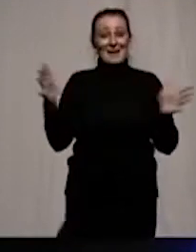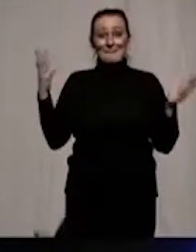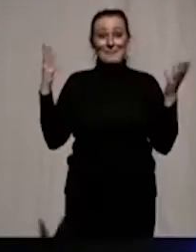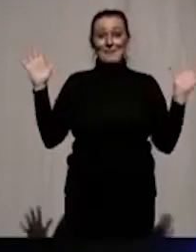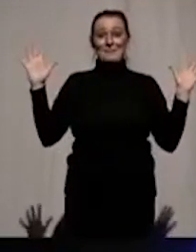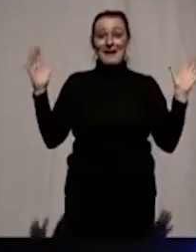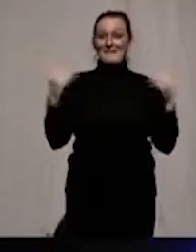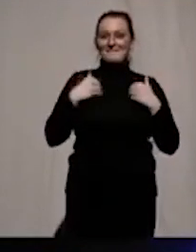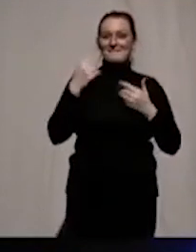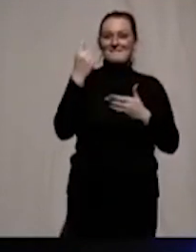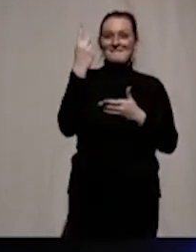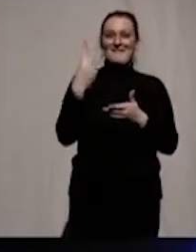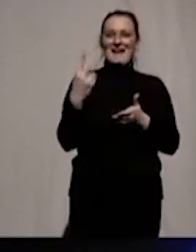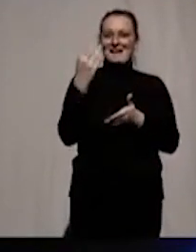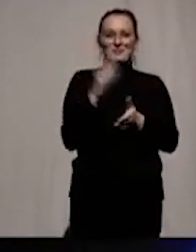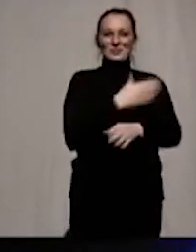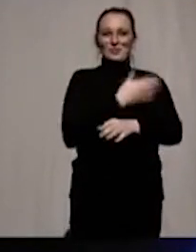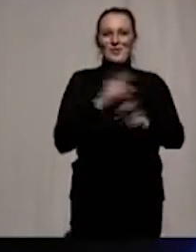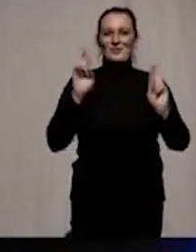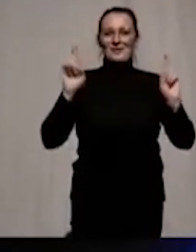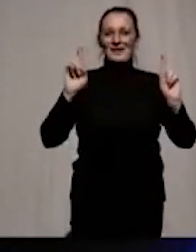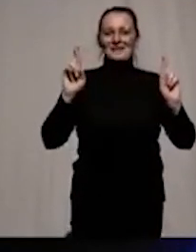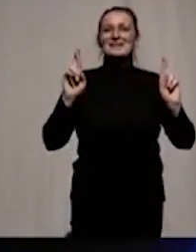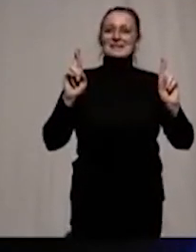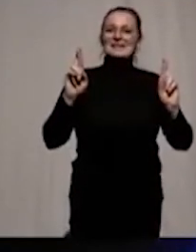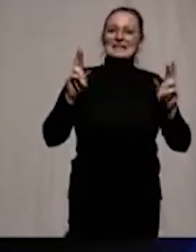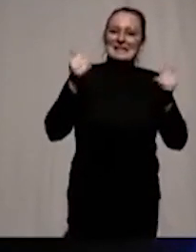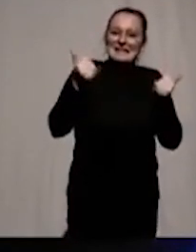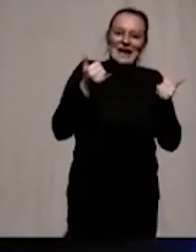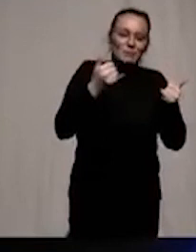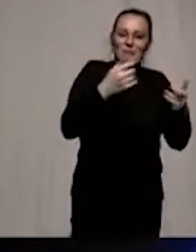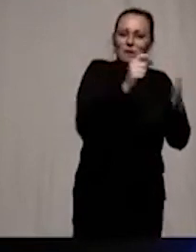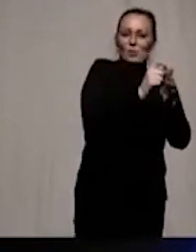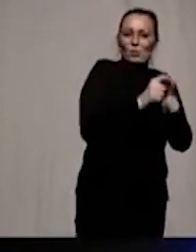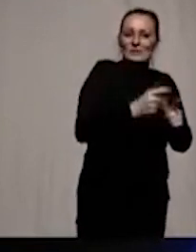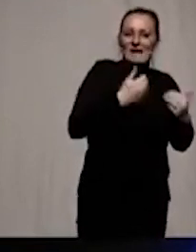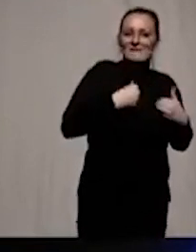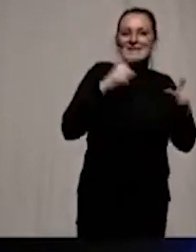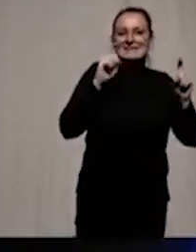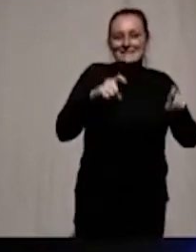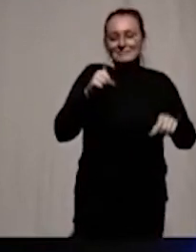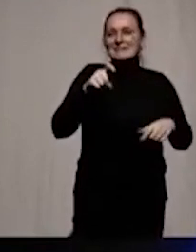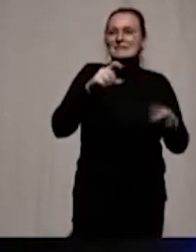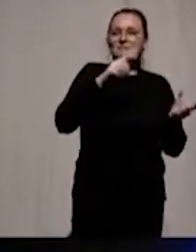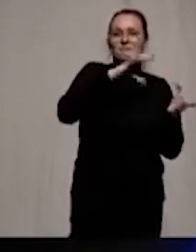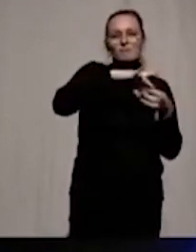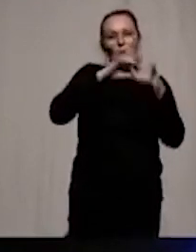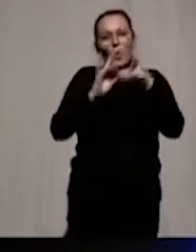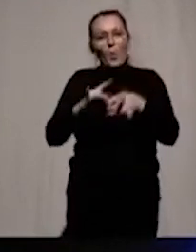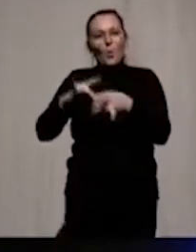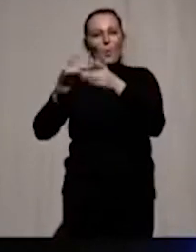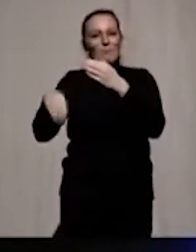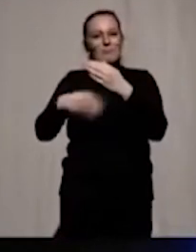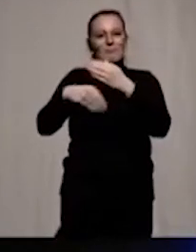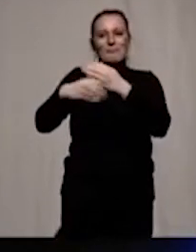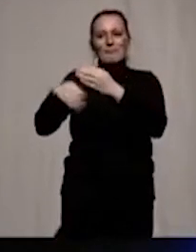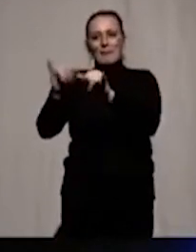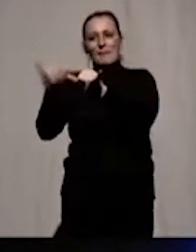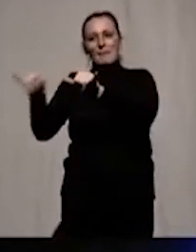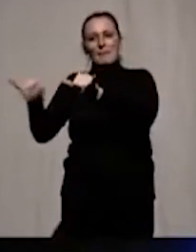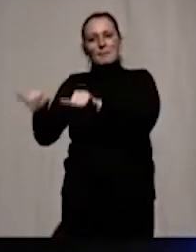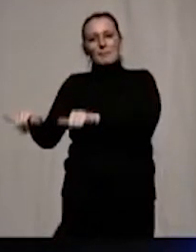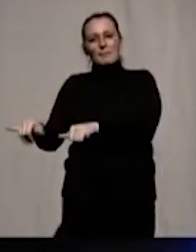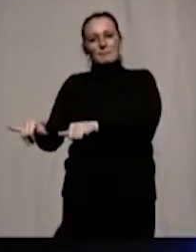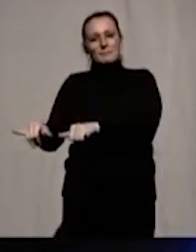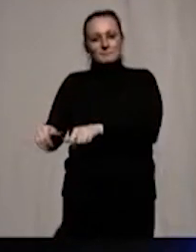is segment that letter and then give it some flow and then add some music to it. I was trying to find examples of songs that are